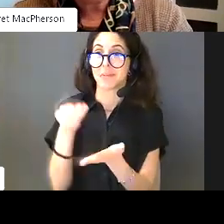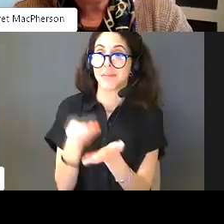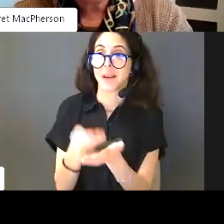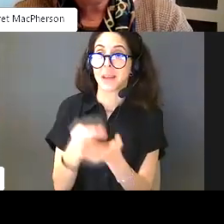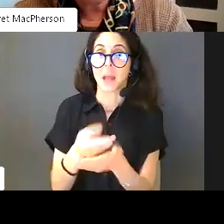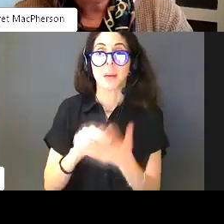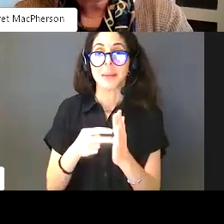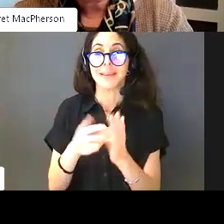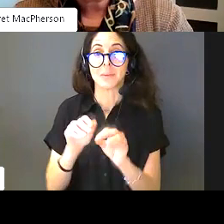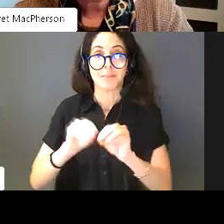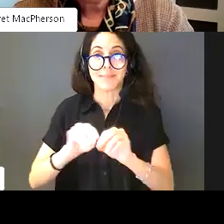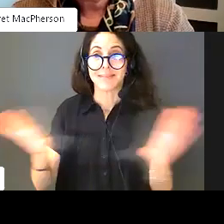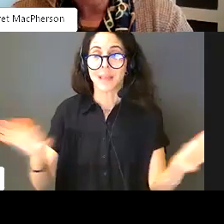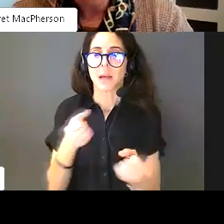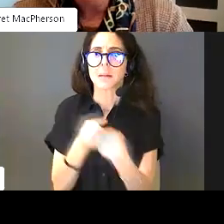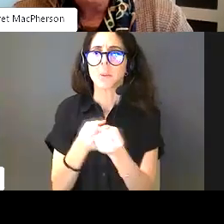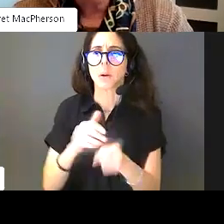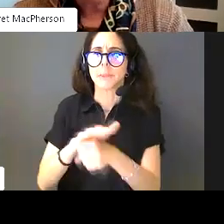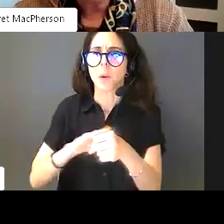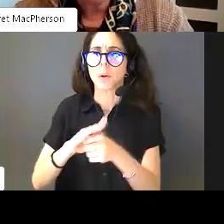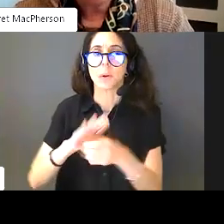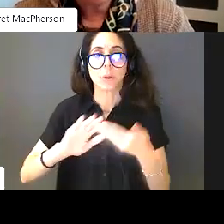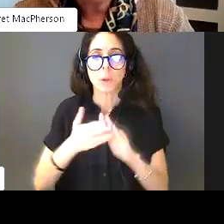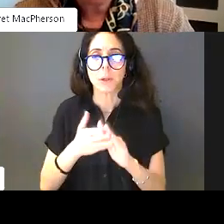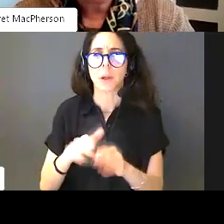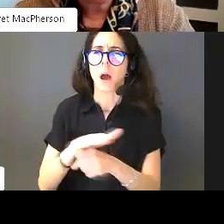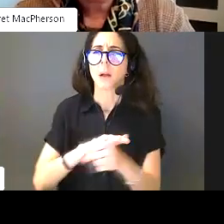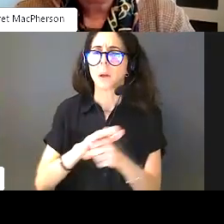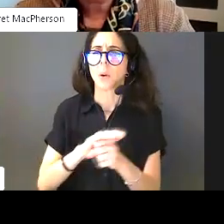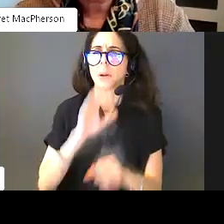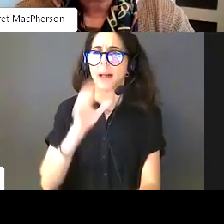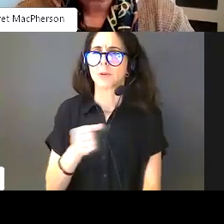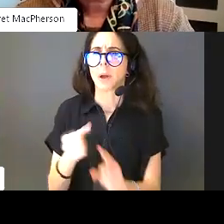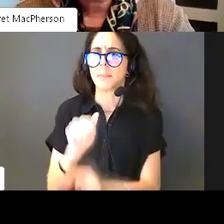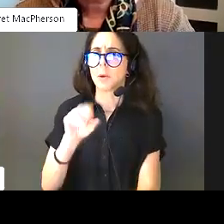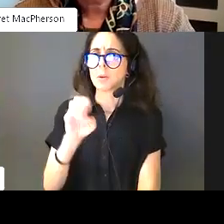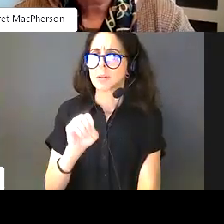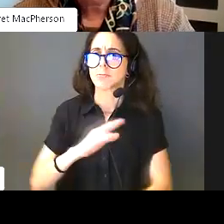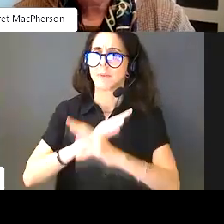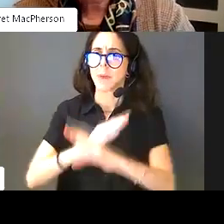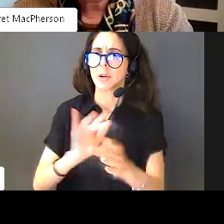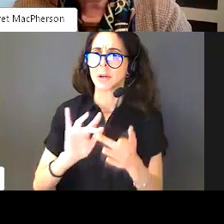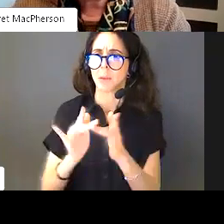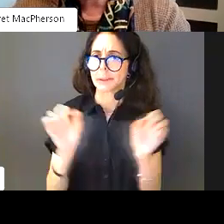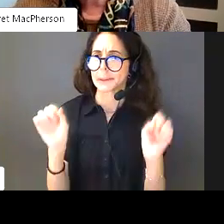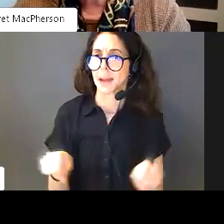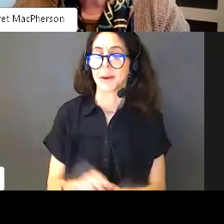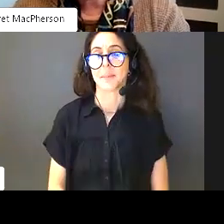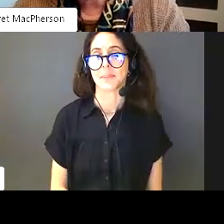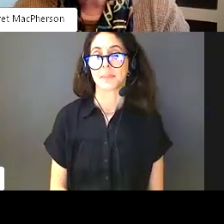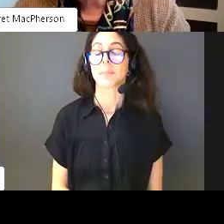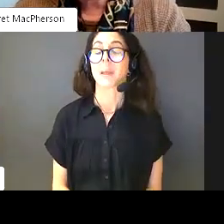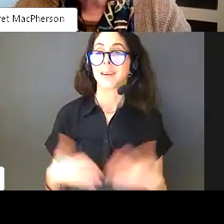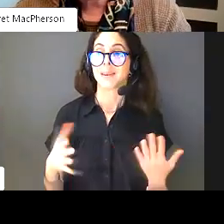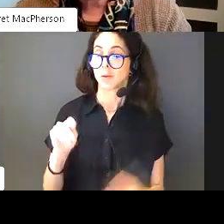their local communities and the local elder abuse prevention networks? So we've organized the